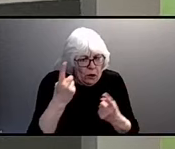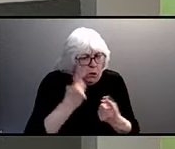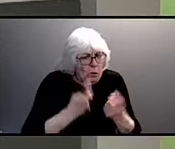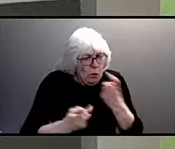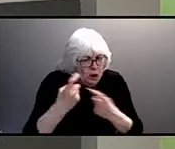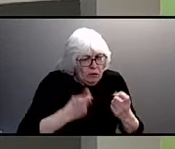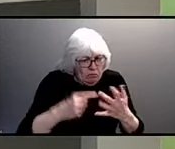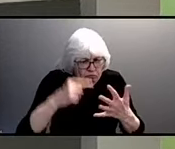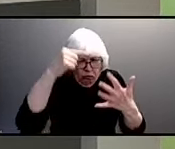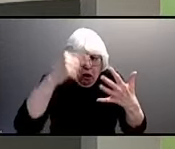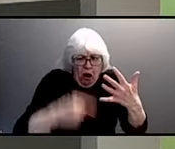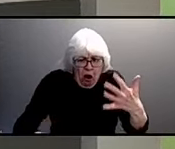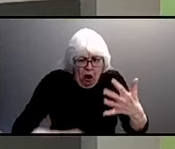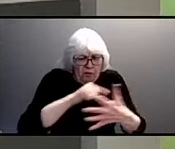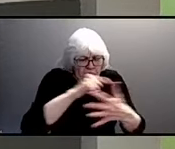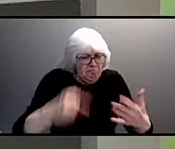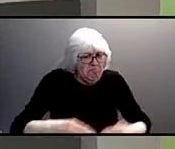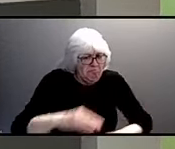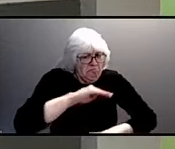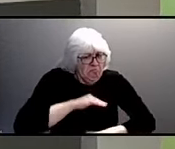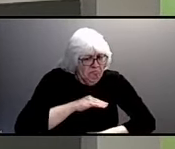just addressed.